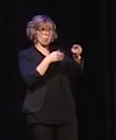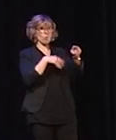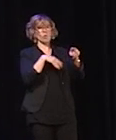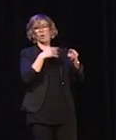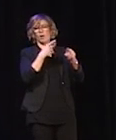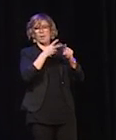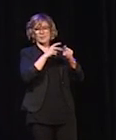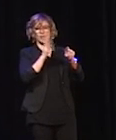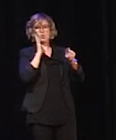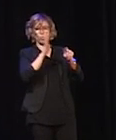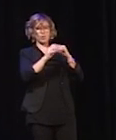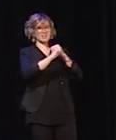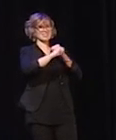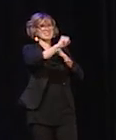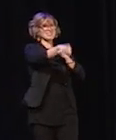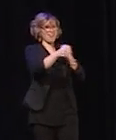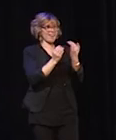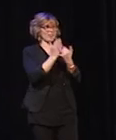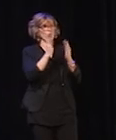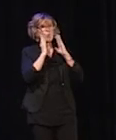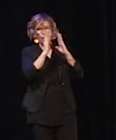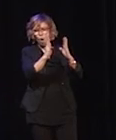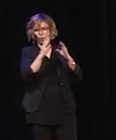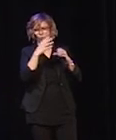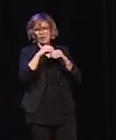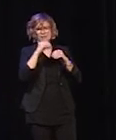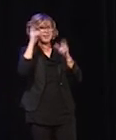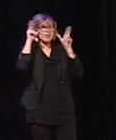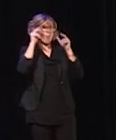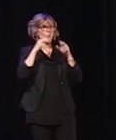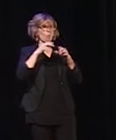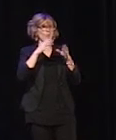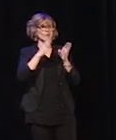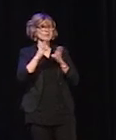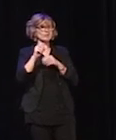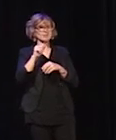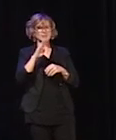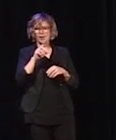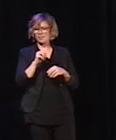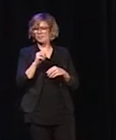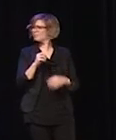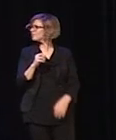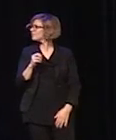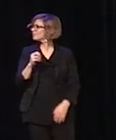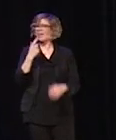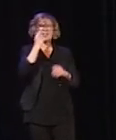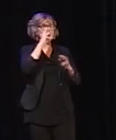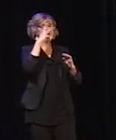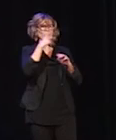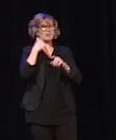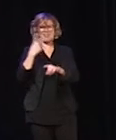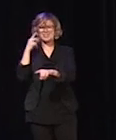it extends it through this, I guess, hallway in a horse stable. So I'll let you guys see that again. It's kind of weird to go like this, but